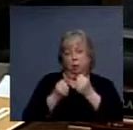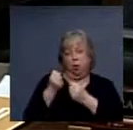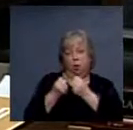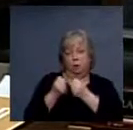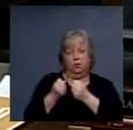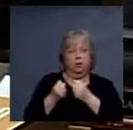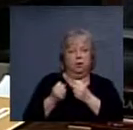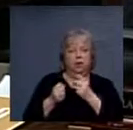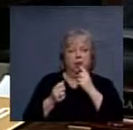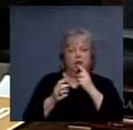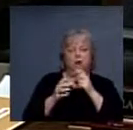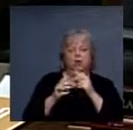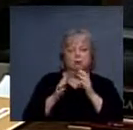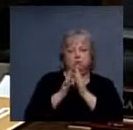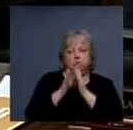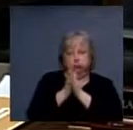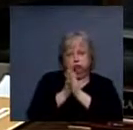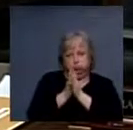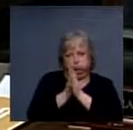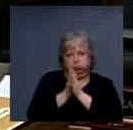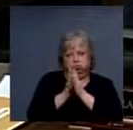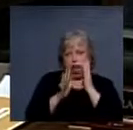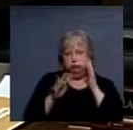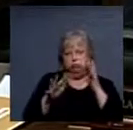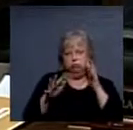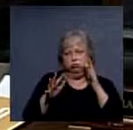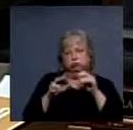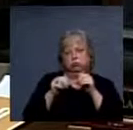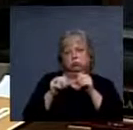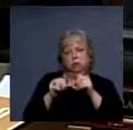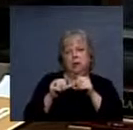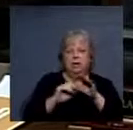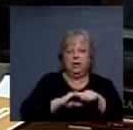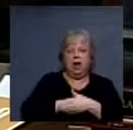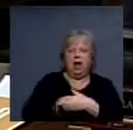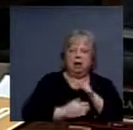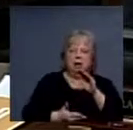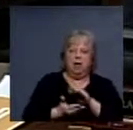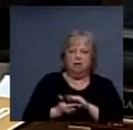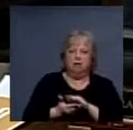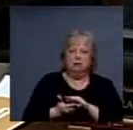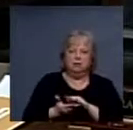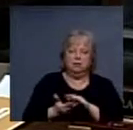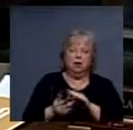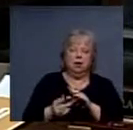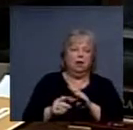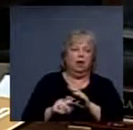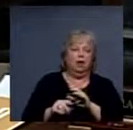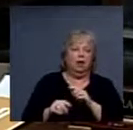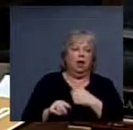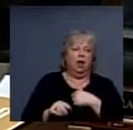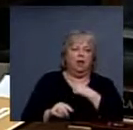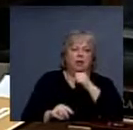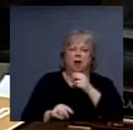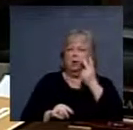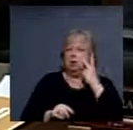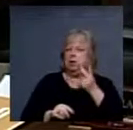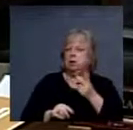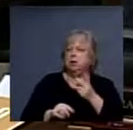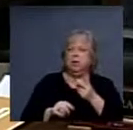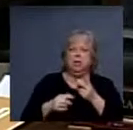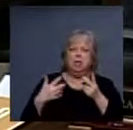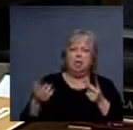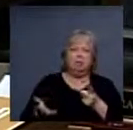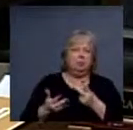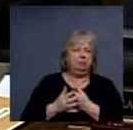fairly constant noise, a little less some at night than at day. I'm not seeing so much